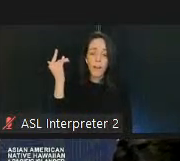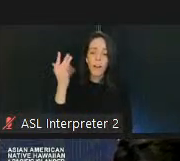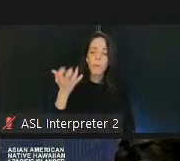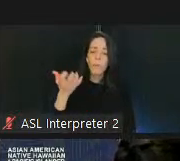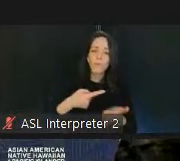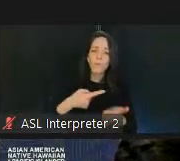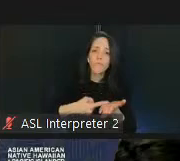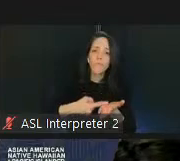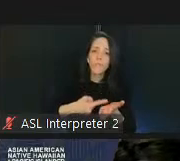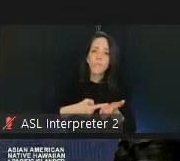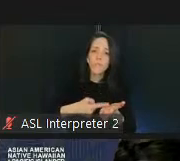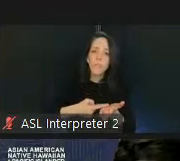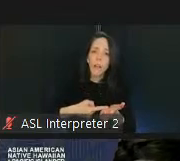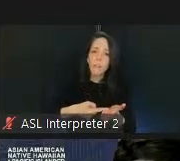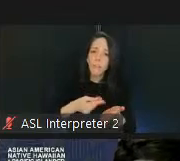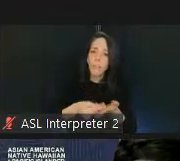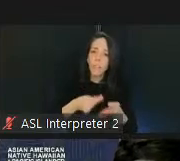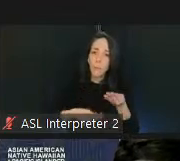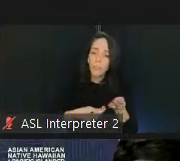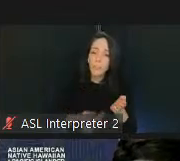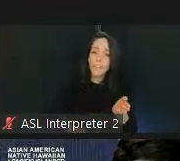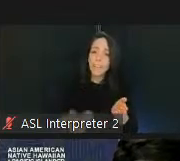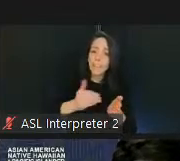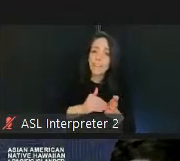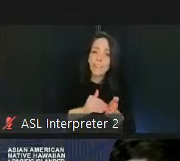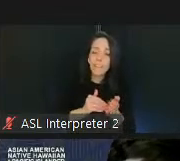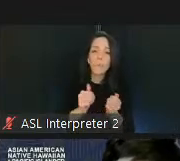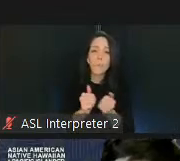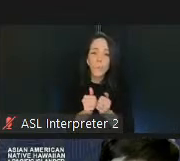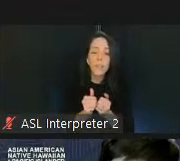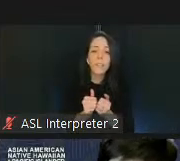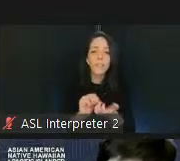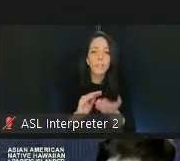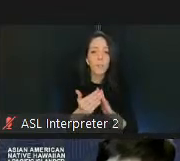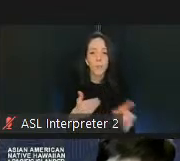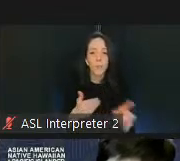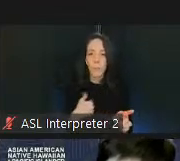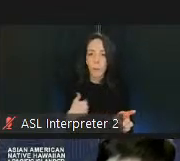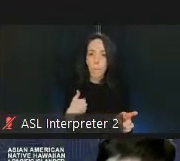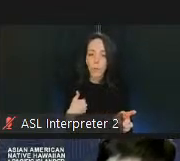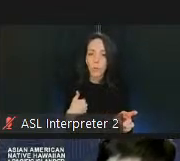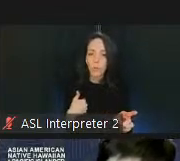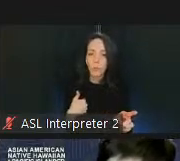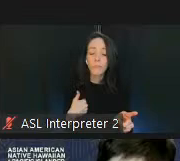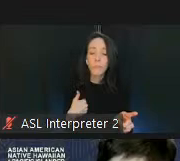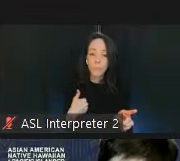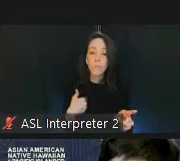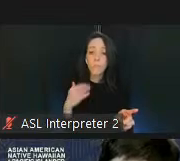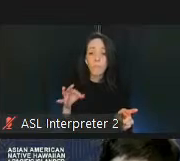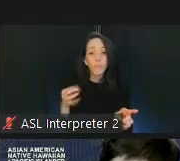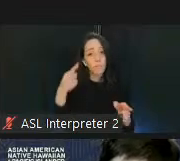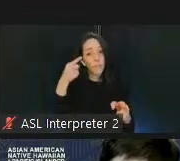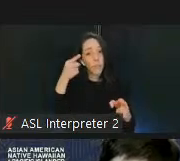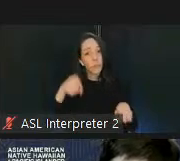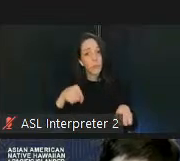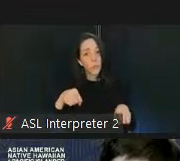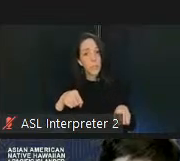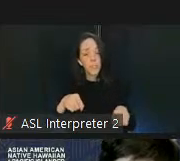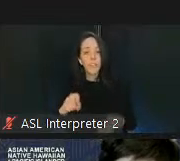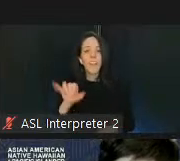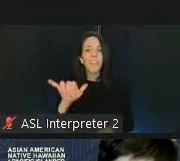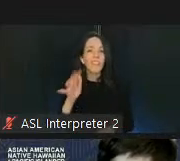discuss and deliberate the budget among the committee members. And then that would be in advance of the